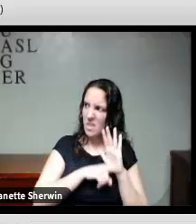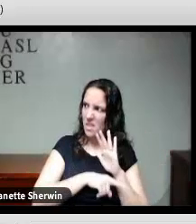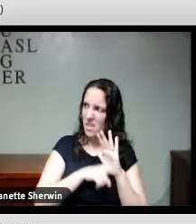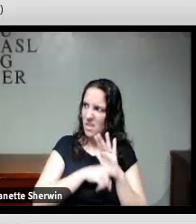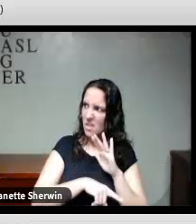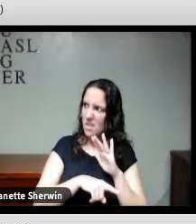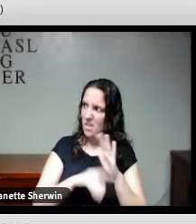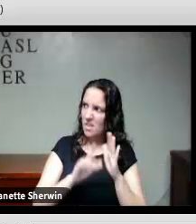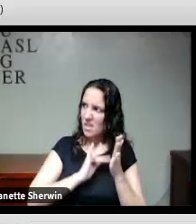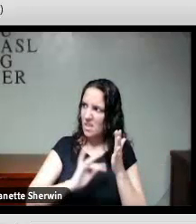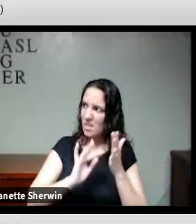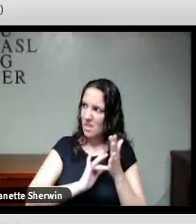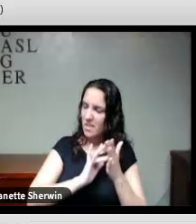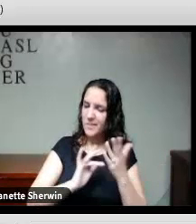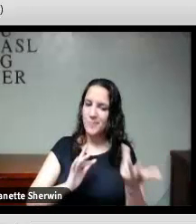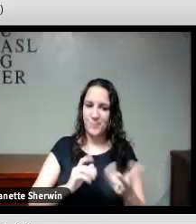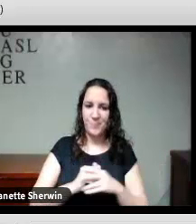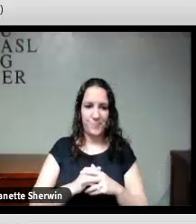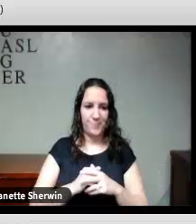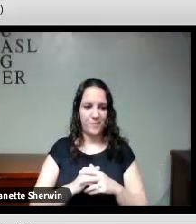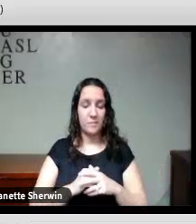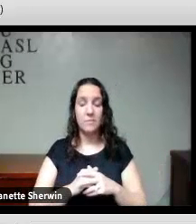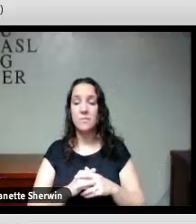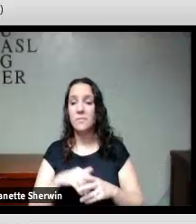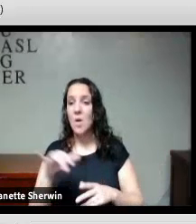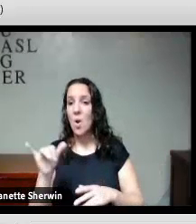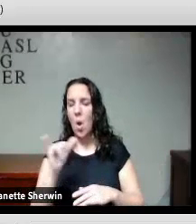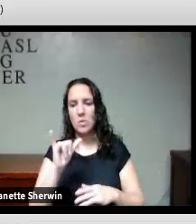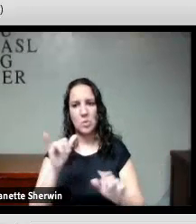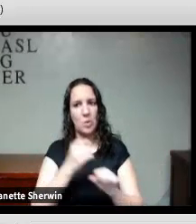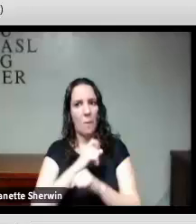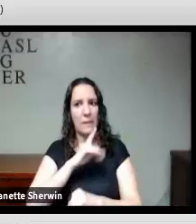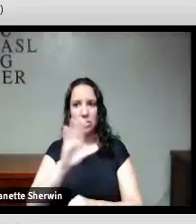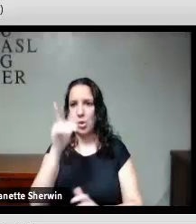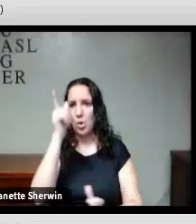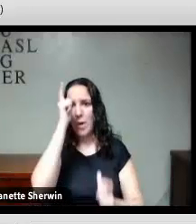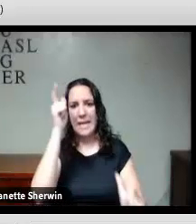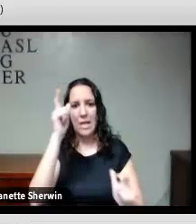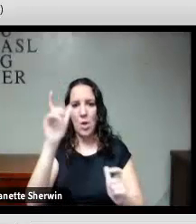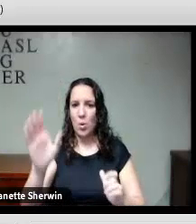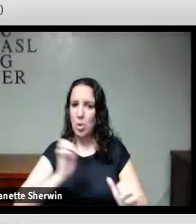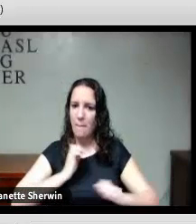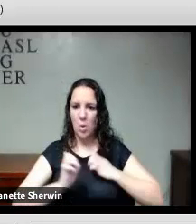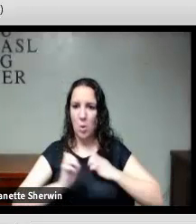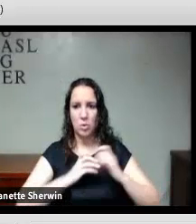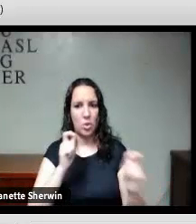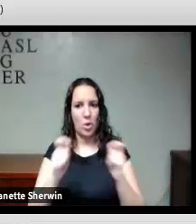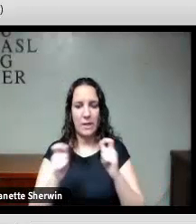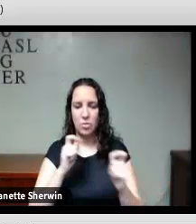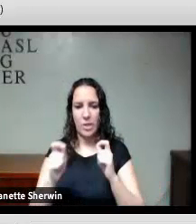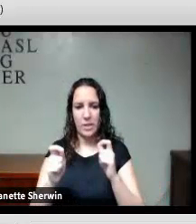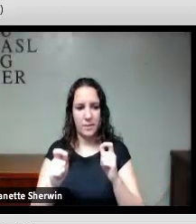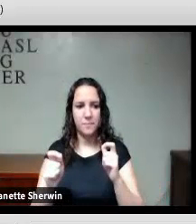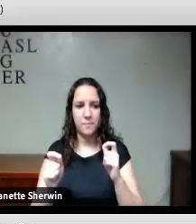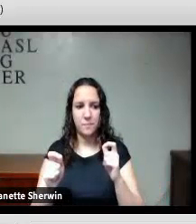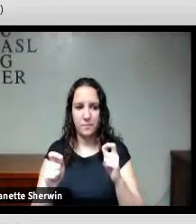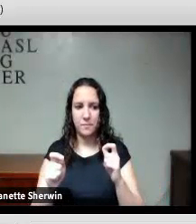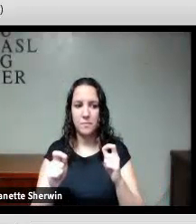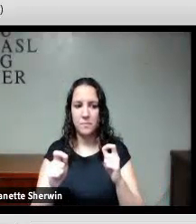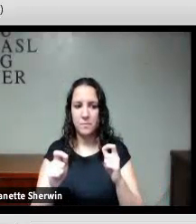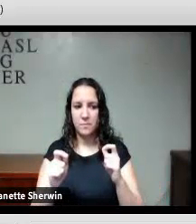Check your ego and emotions. That's one way to tune in to when a thank you might be in order, is when you know that this interaction, you can hear